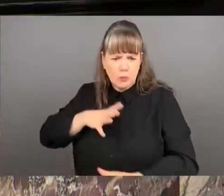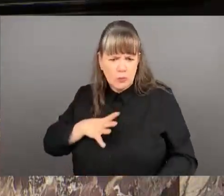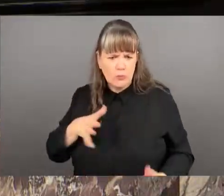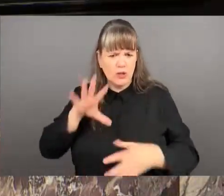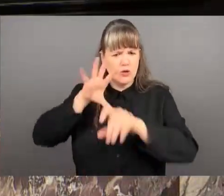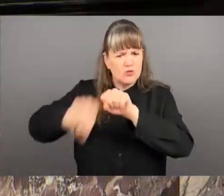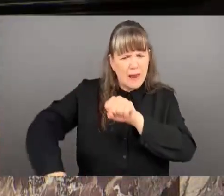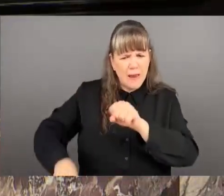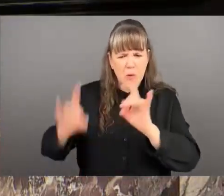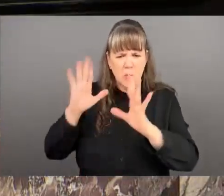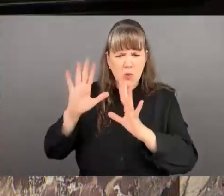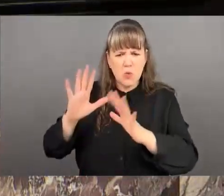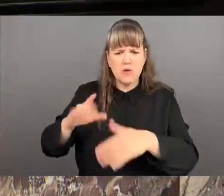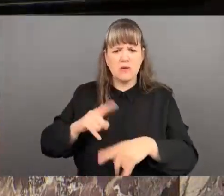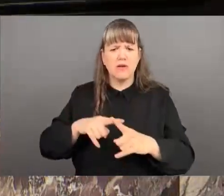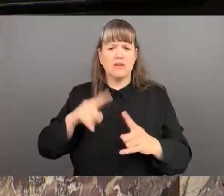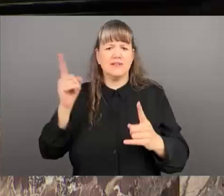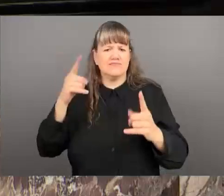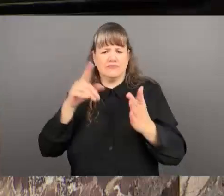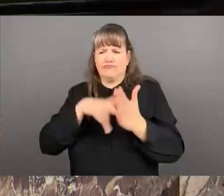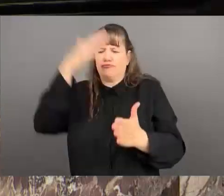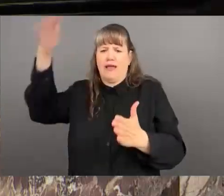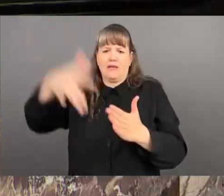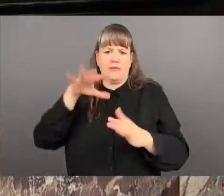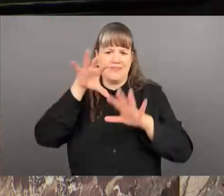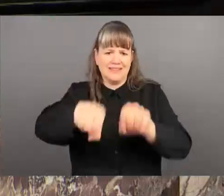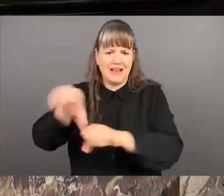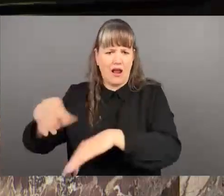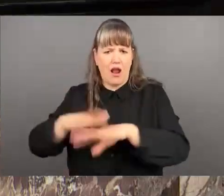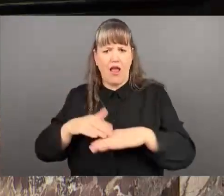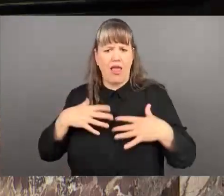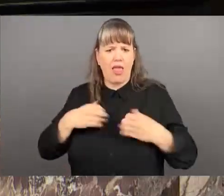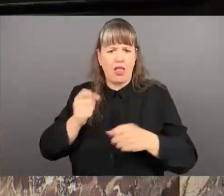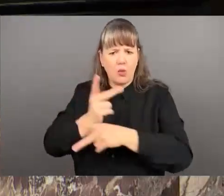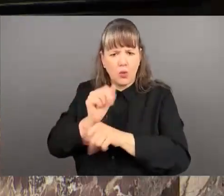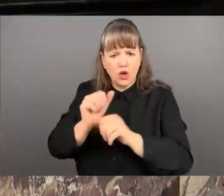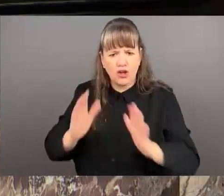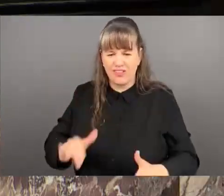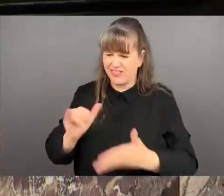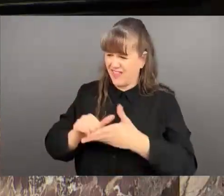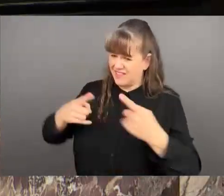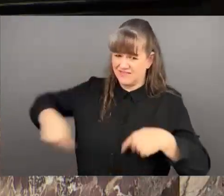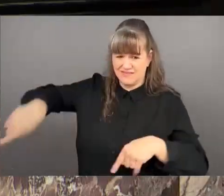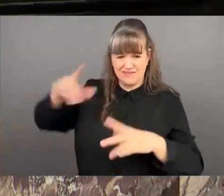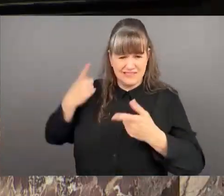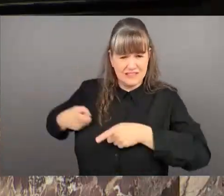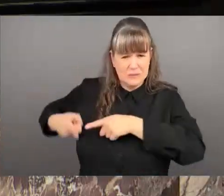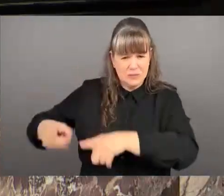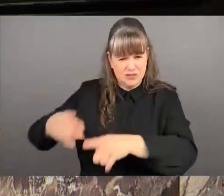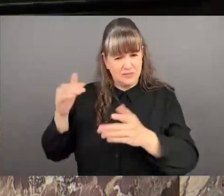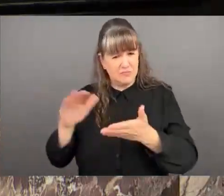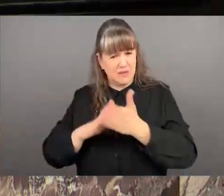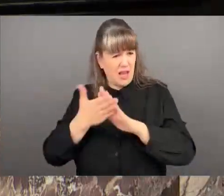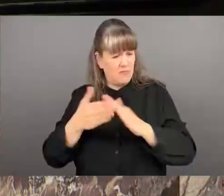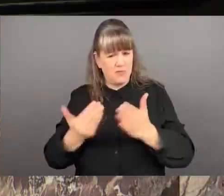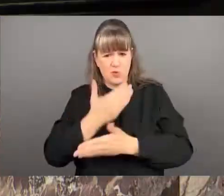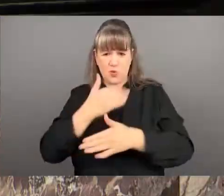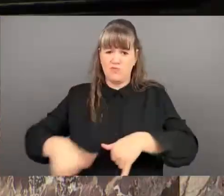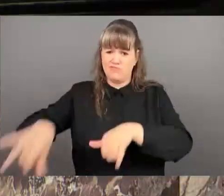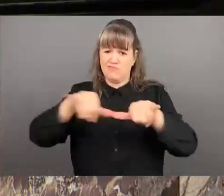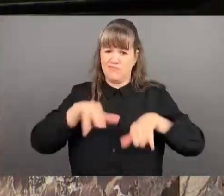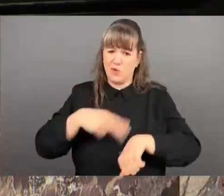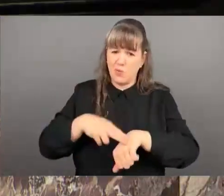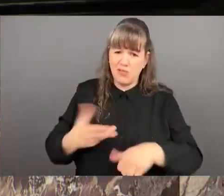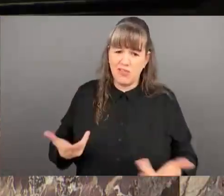this province. Mr. Speaker, time and time again, what we get from the supposed Minister of Public Safety are